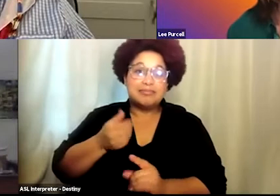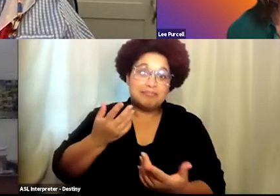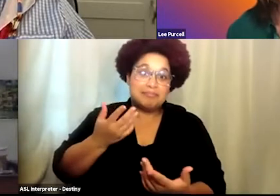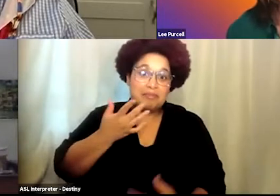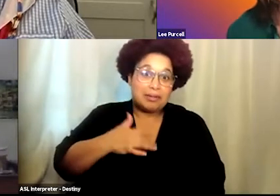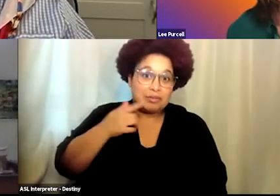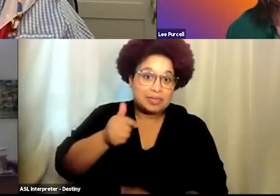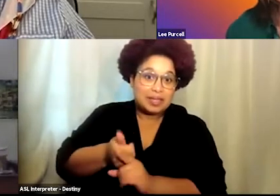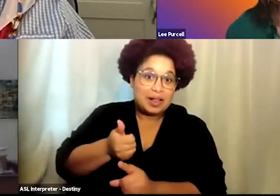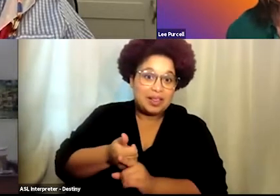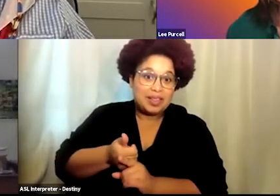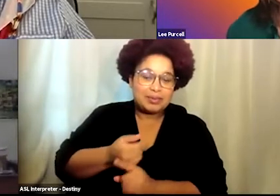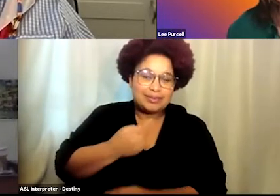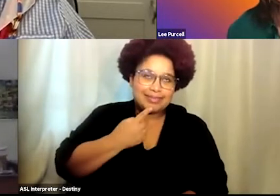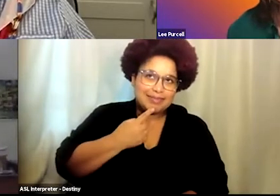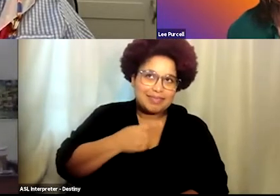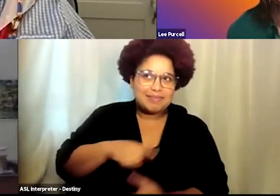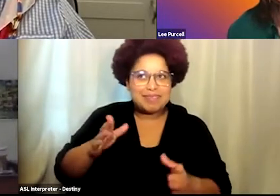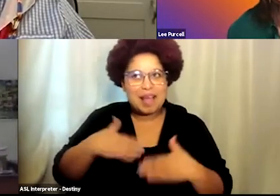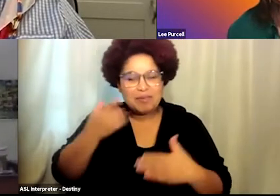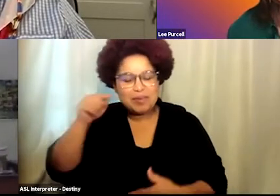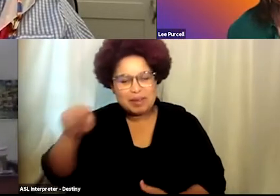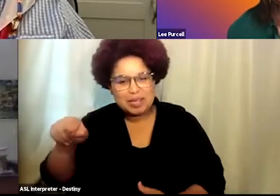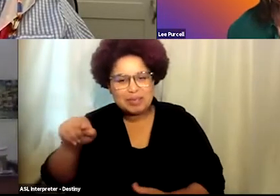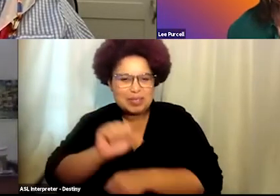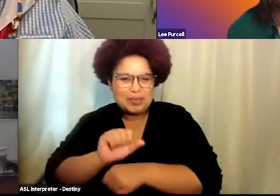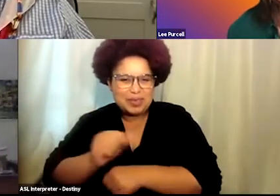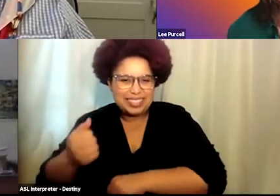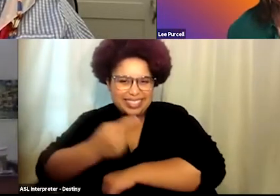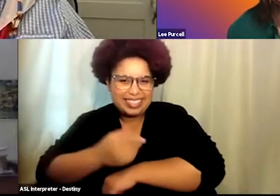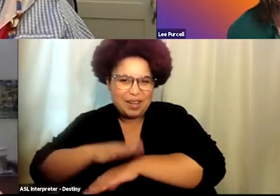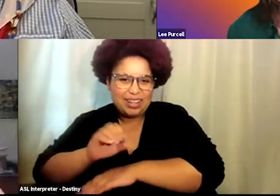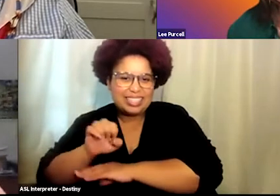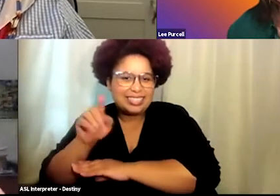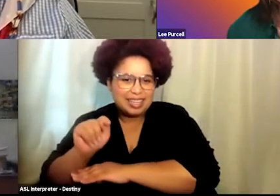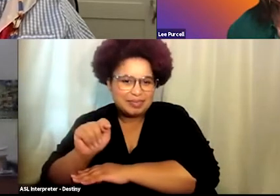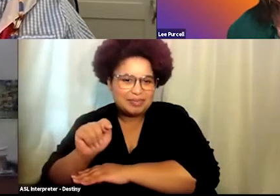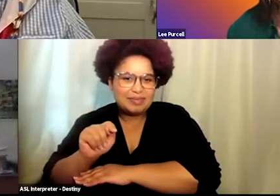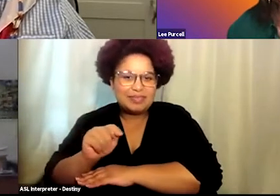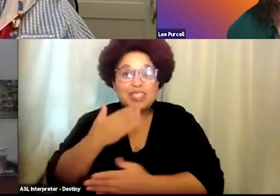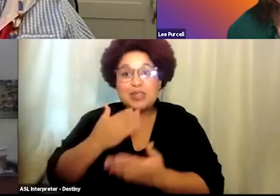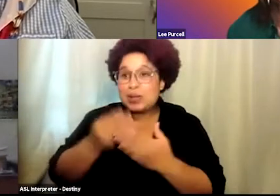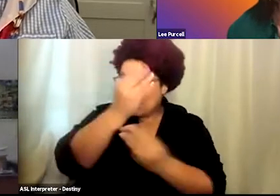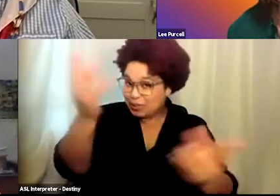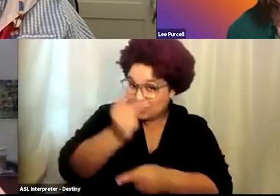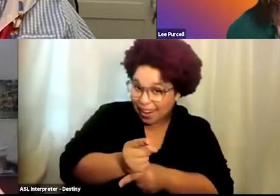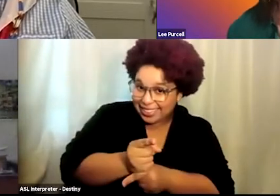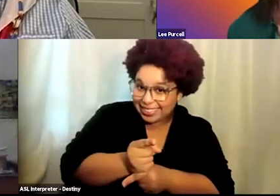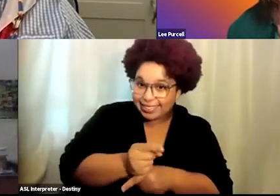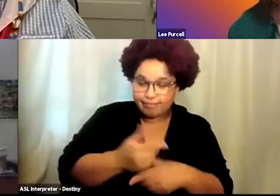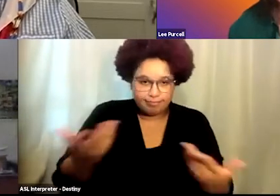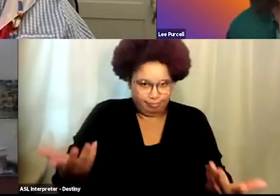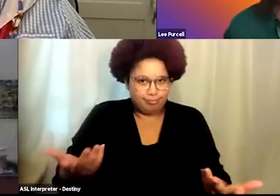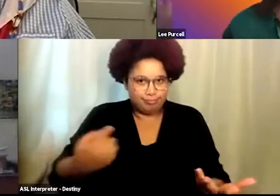fortunately for him, we're disappointed, but happy for him, he is working today on set. So that's good news, right? Because we're